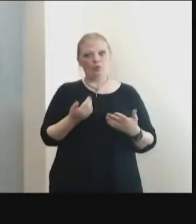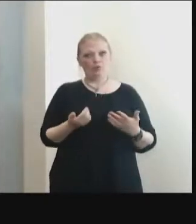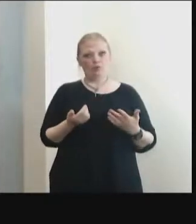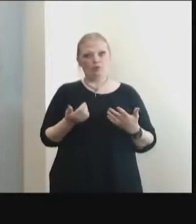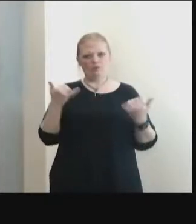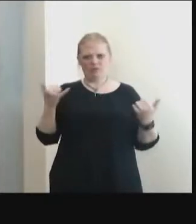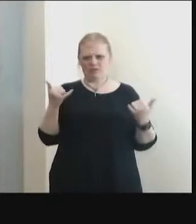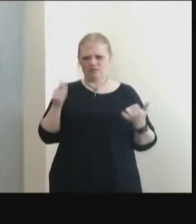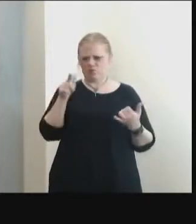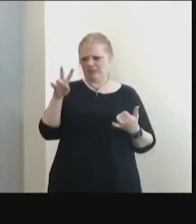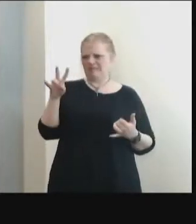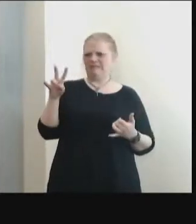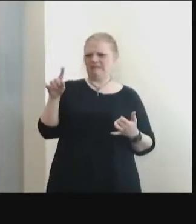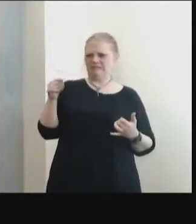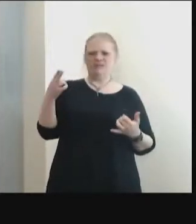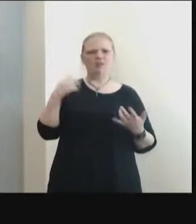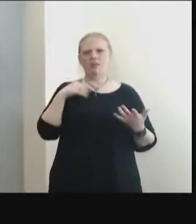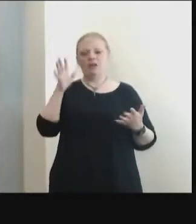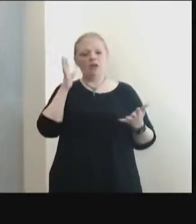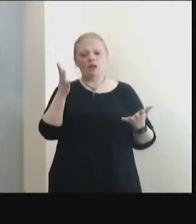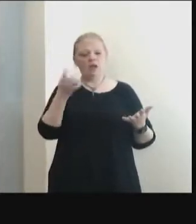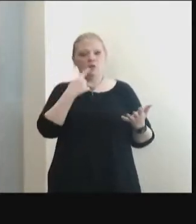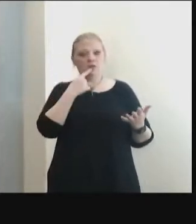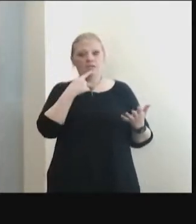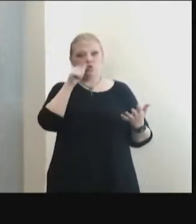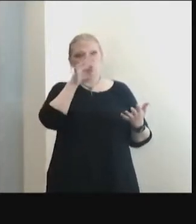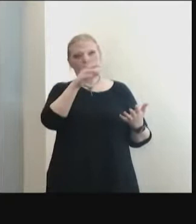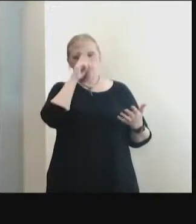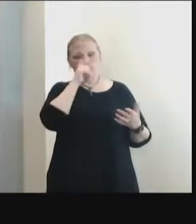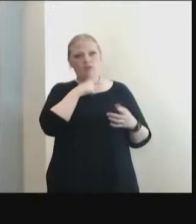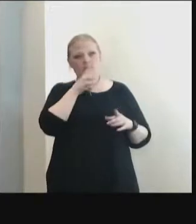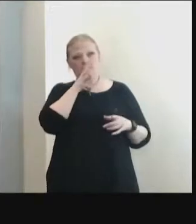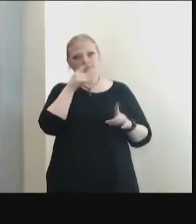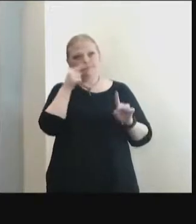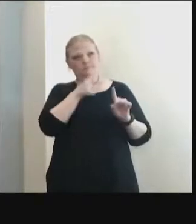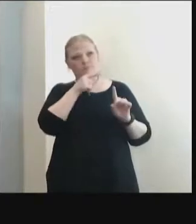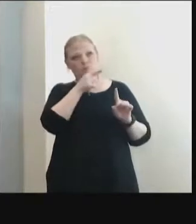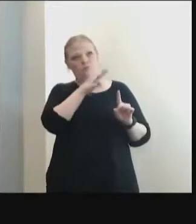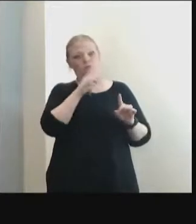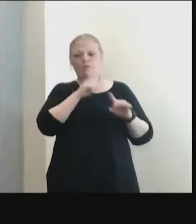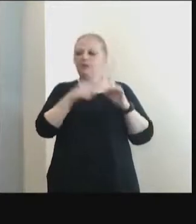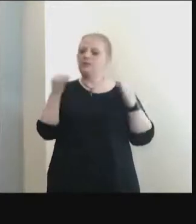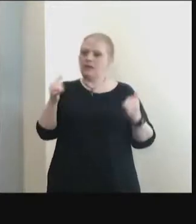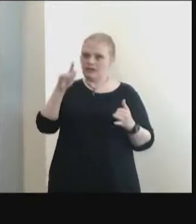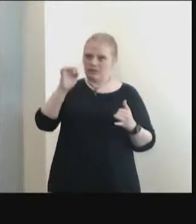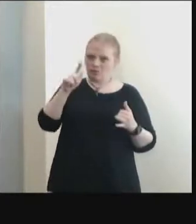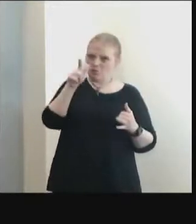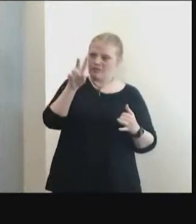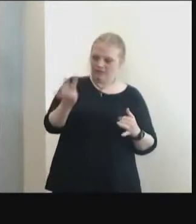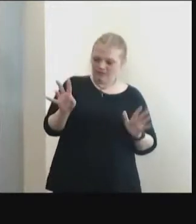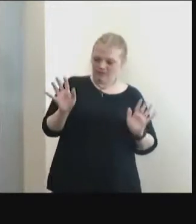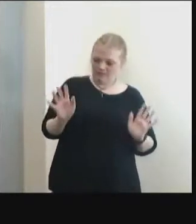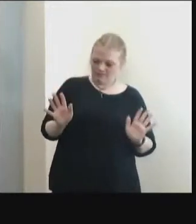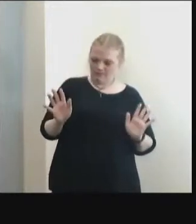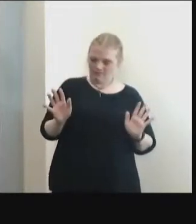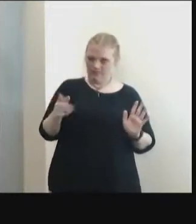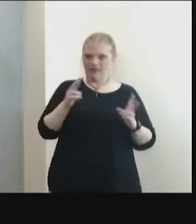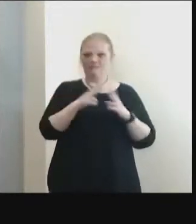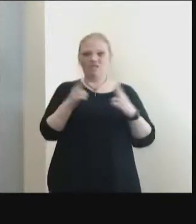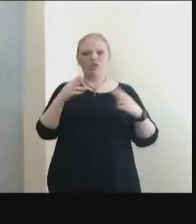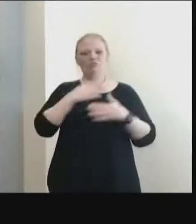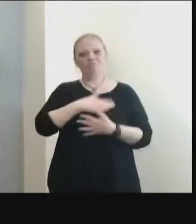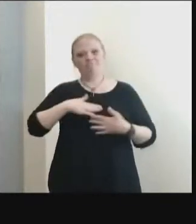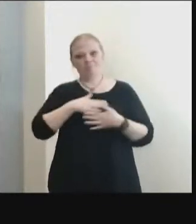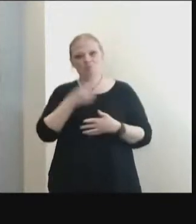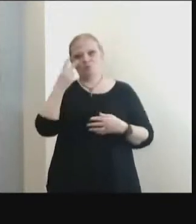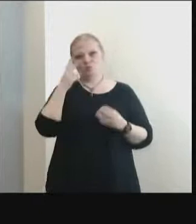today is the 27th. I was going to say 24th because I kept on talking about the 24th earlier, but it's April 27th. And I am very pleased